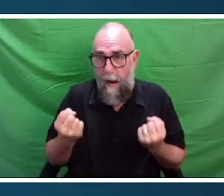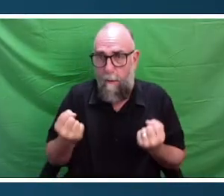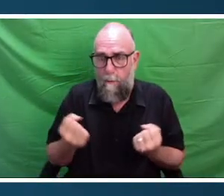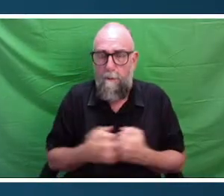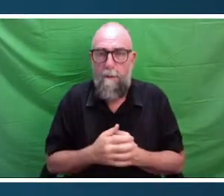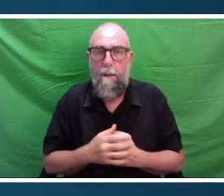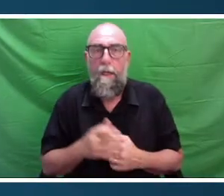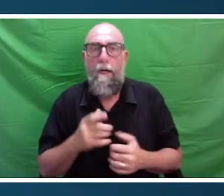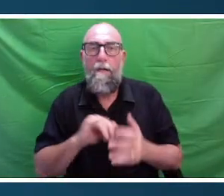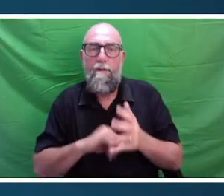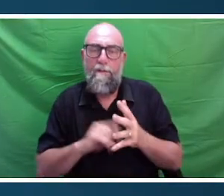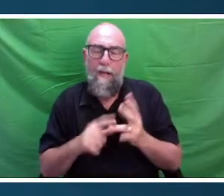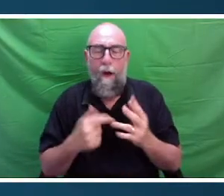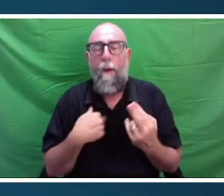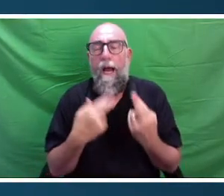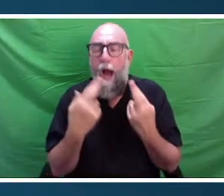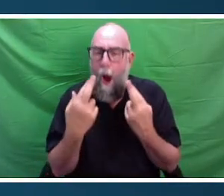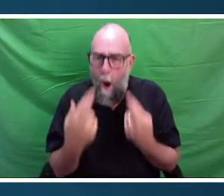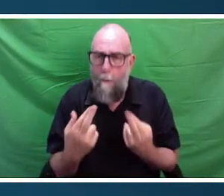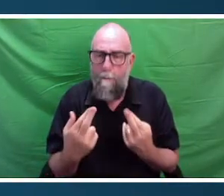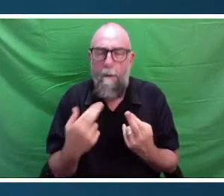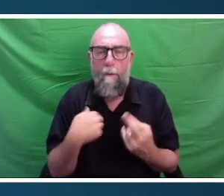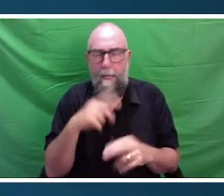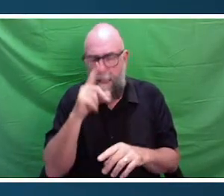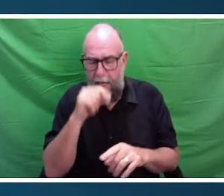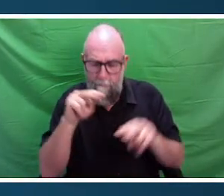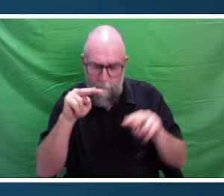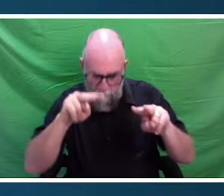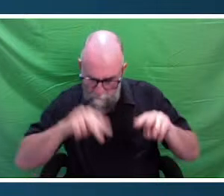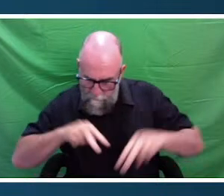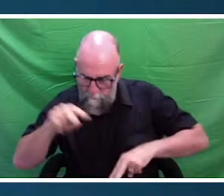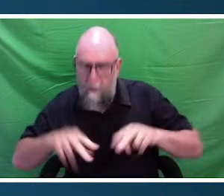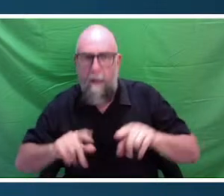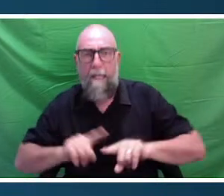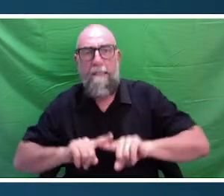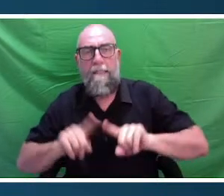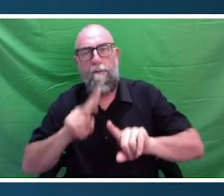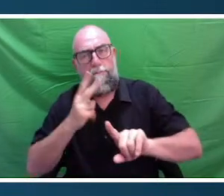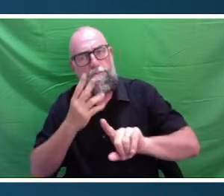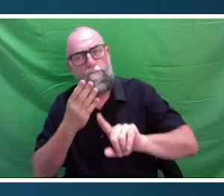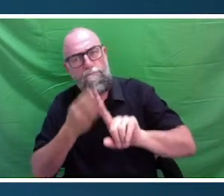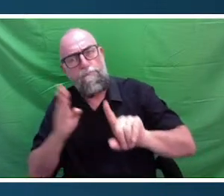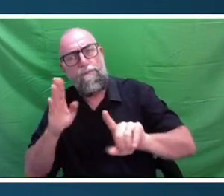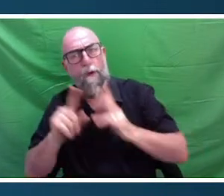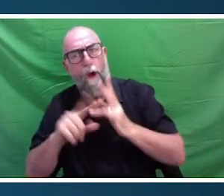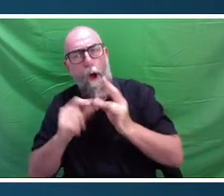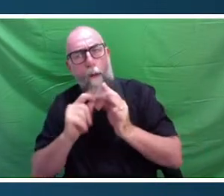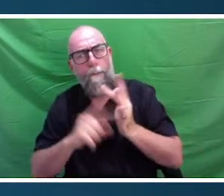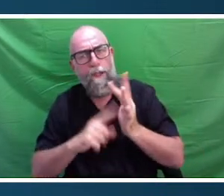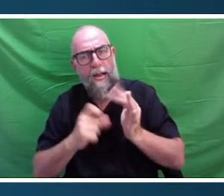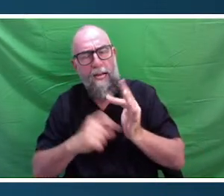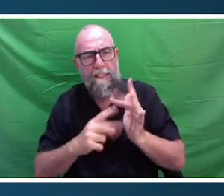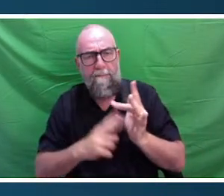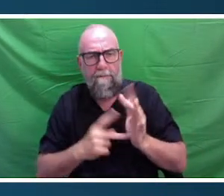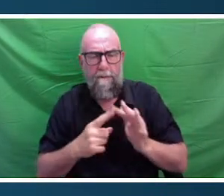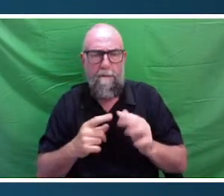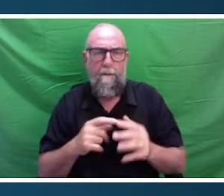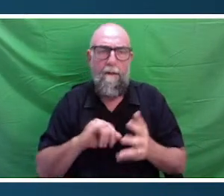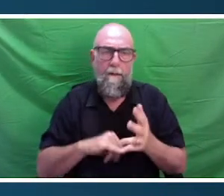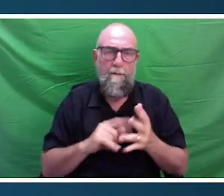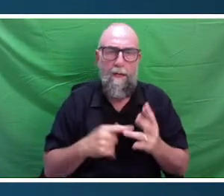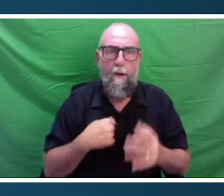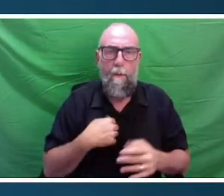objectivity. And when we're talking about what we've seen in the report, this has undergone multiple rounds of not journal peer review, but internal